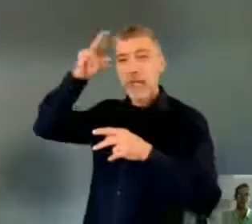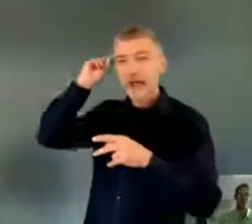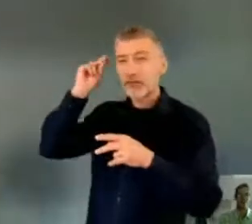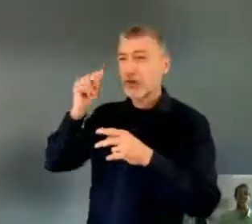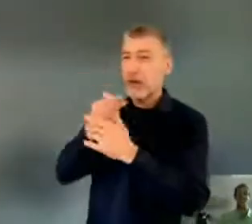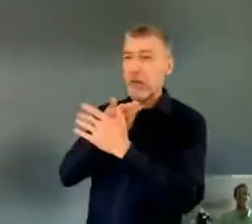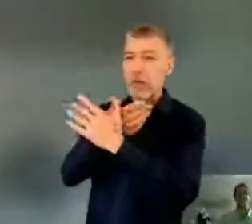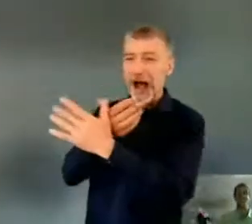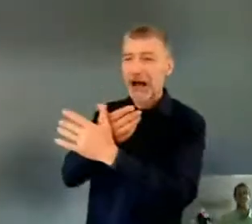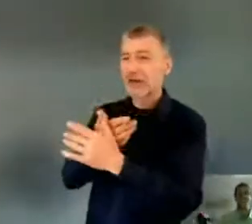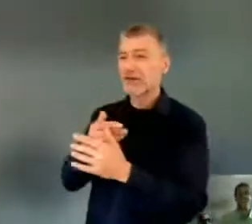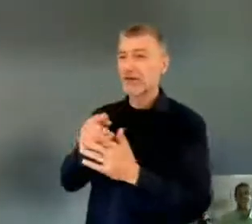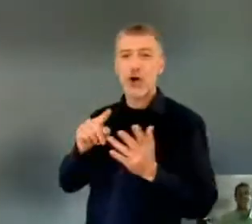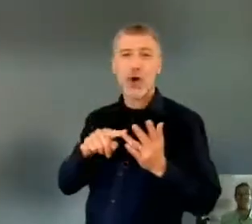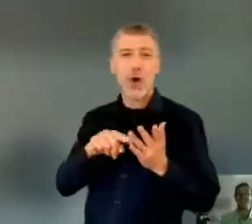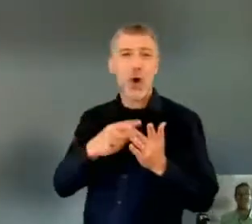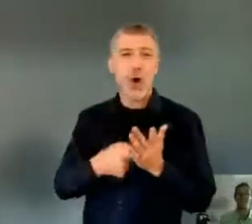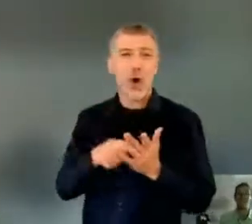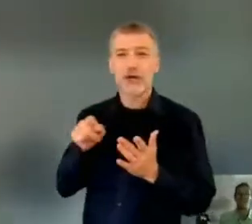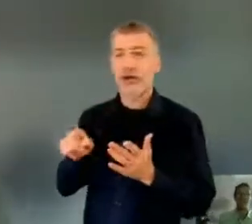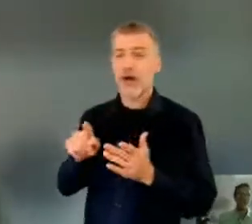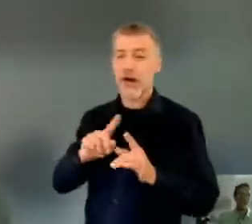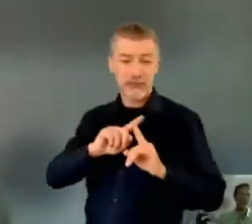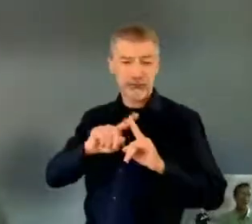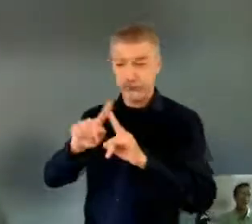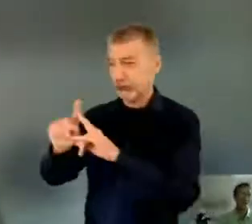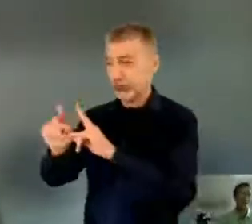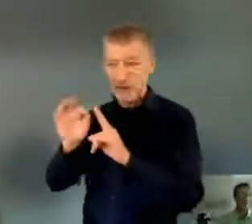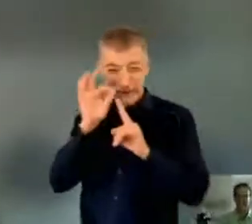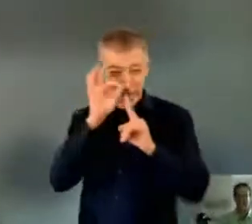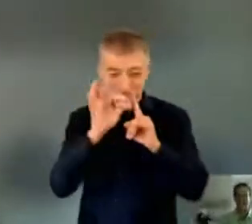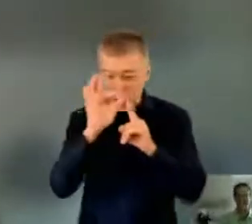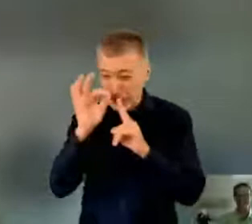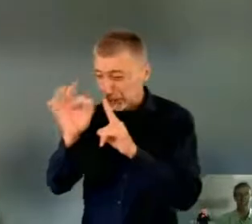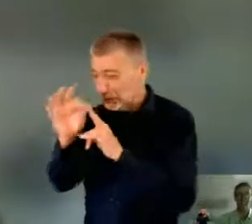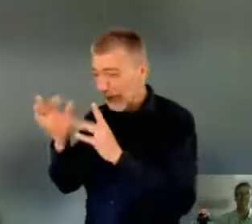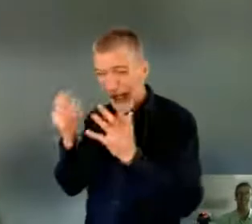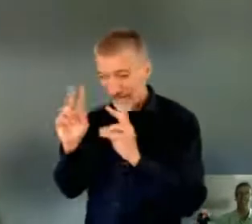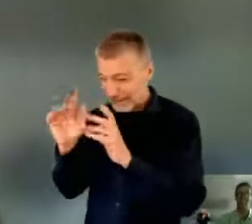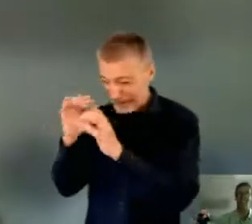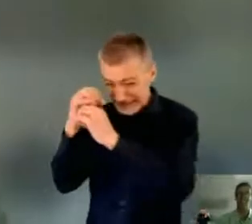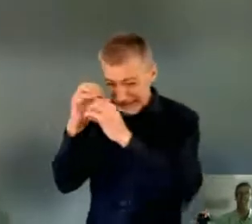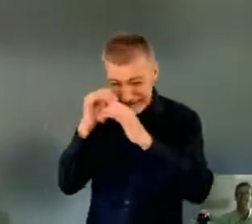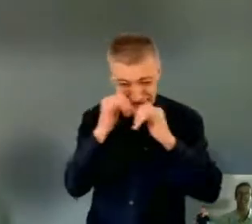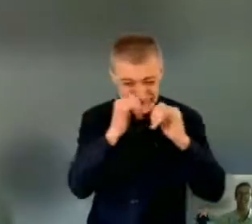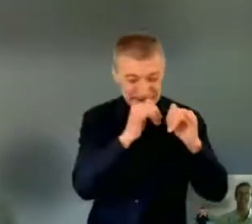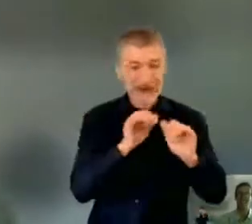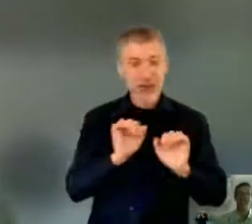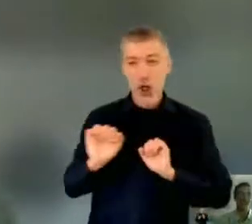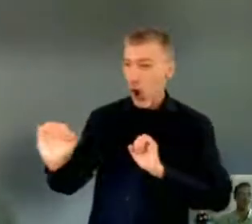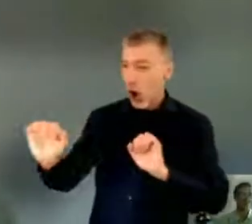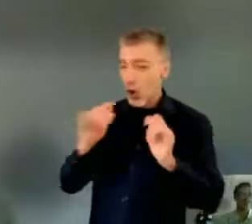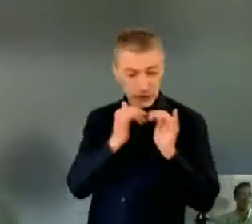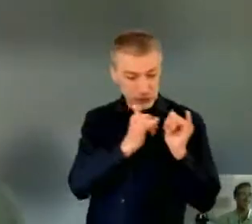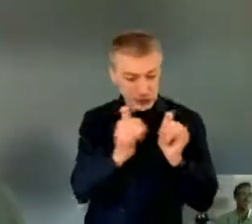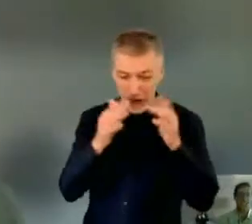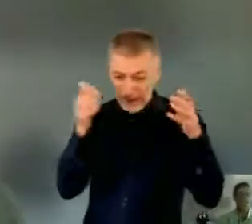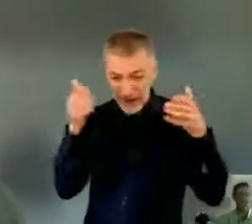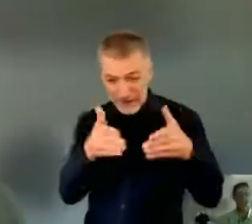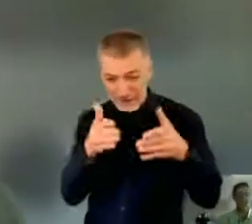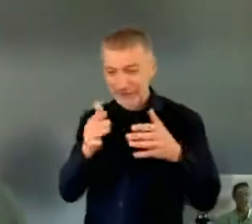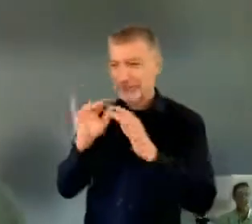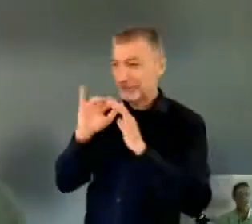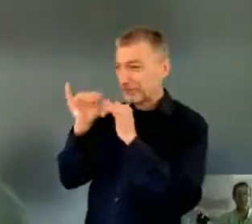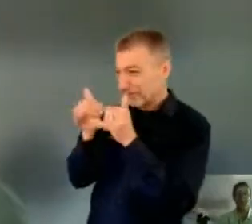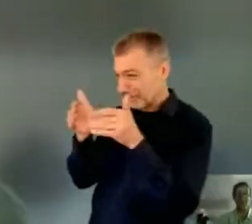huge diverse kind of range of species that we work with, each kind of having their own tailored survey that we have to do, and each of them